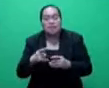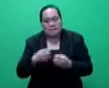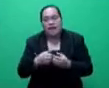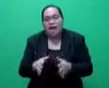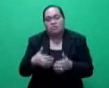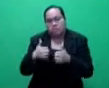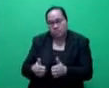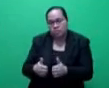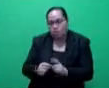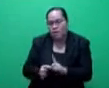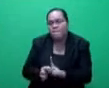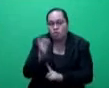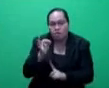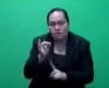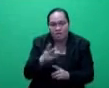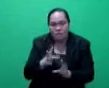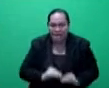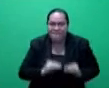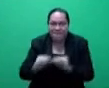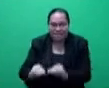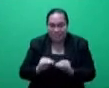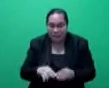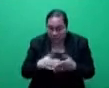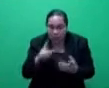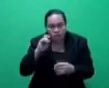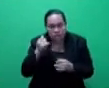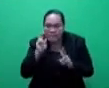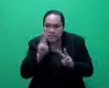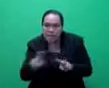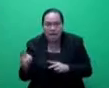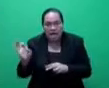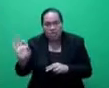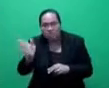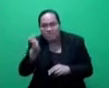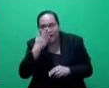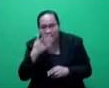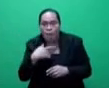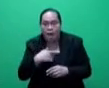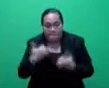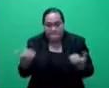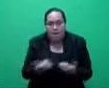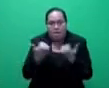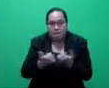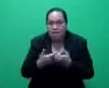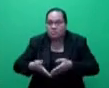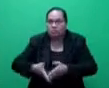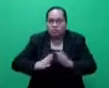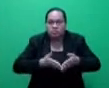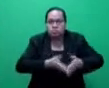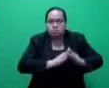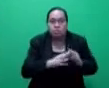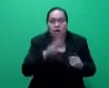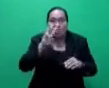climate. We've already seen real results from these reforms, with more business licenses issued in the first